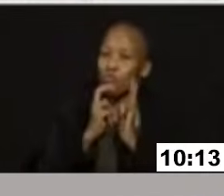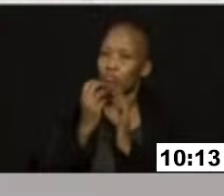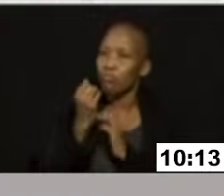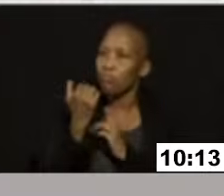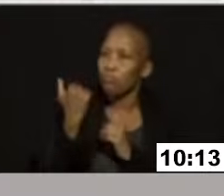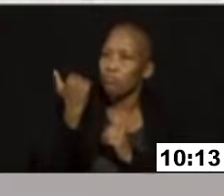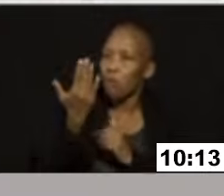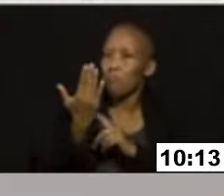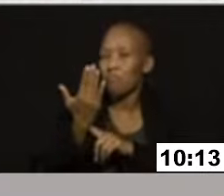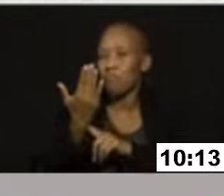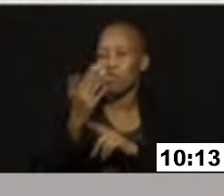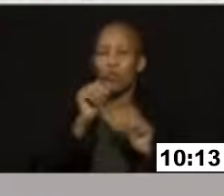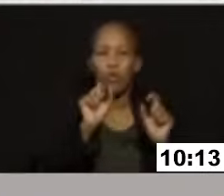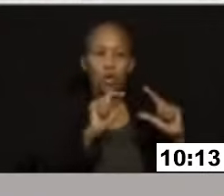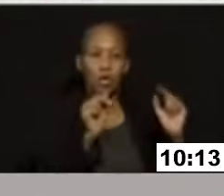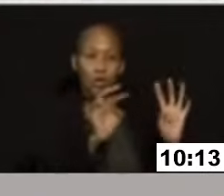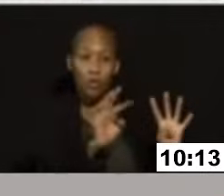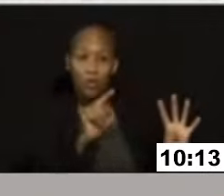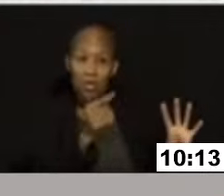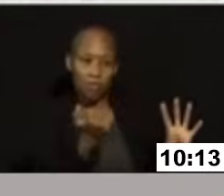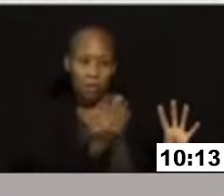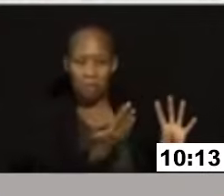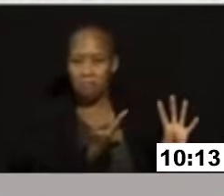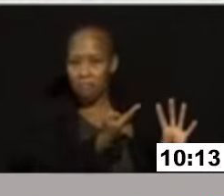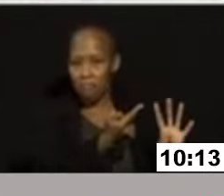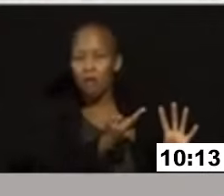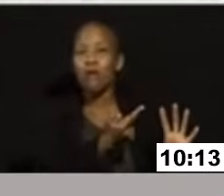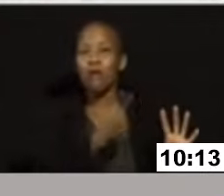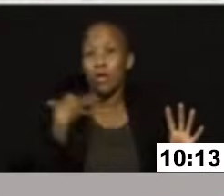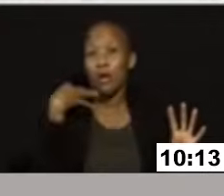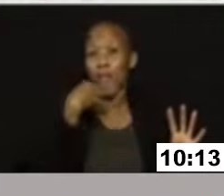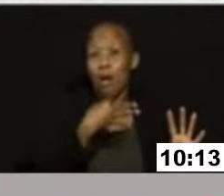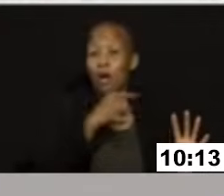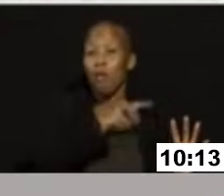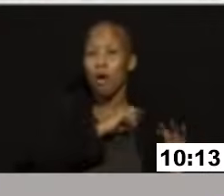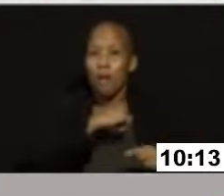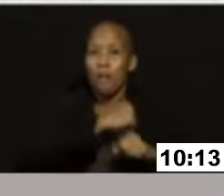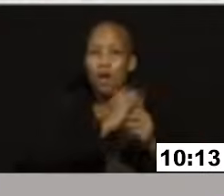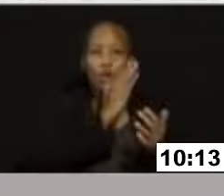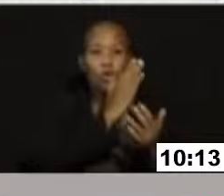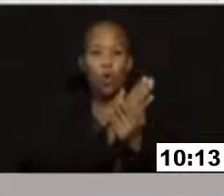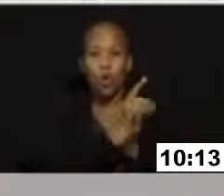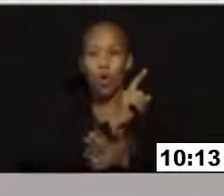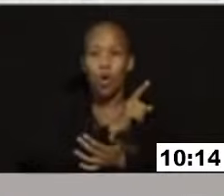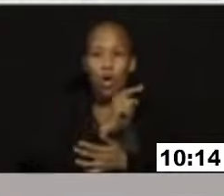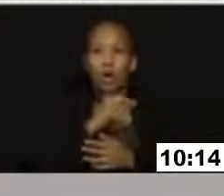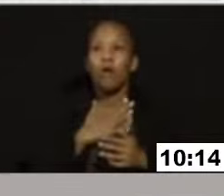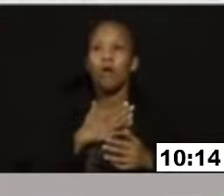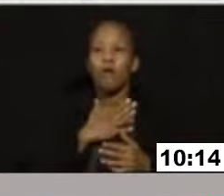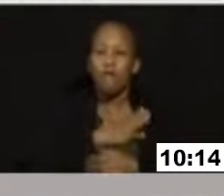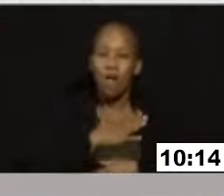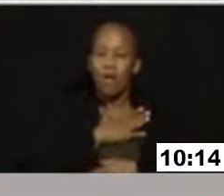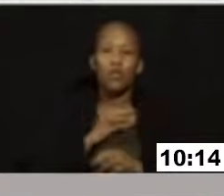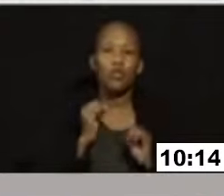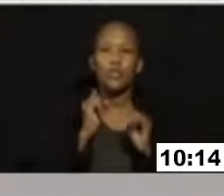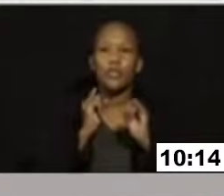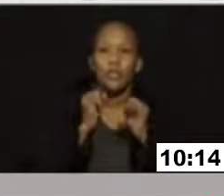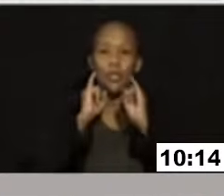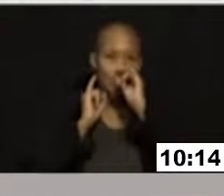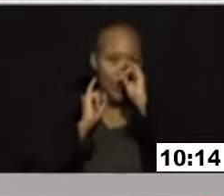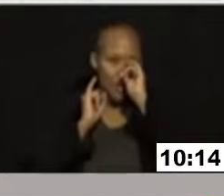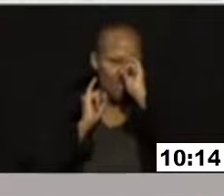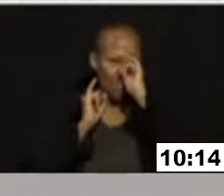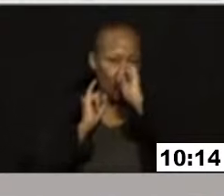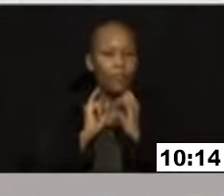apply to the Commission for such an order that he or she will ensure that he is not seriously prejudiced. Then we get to